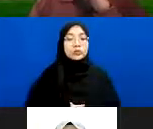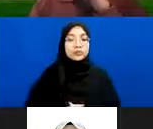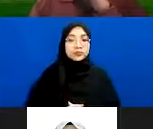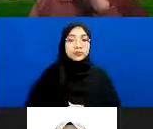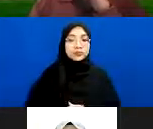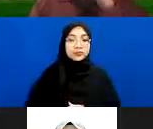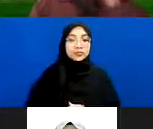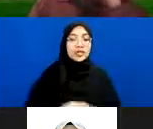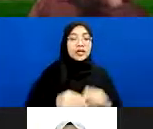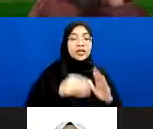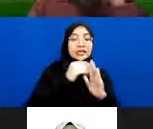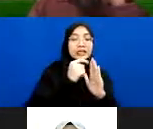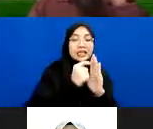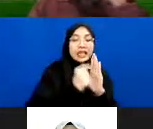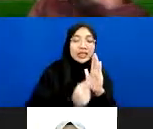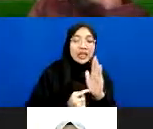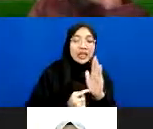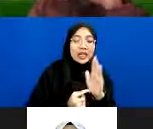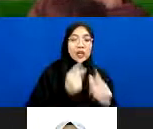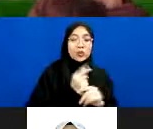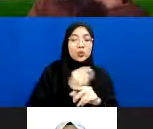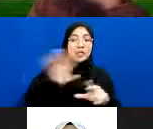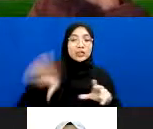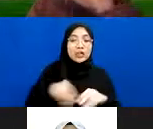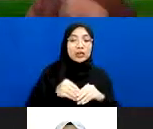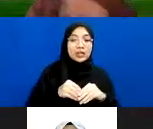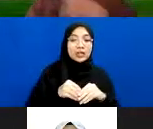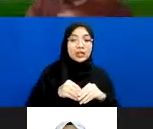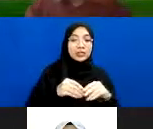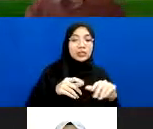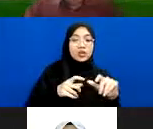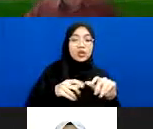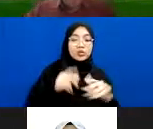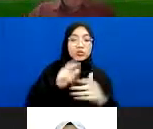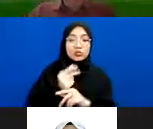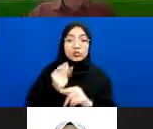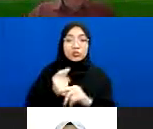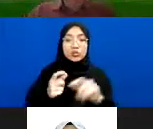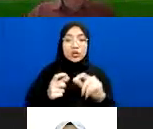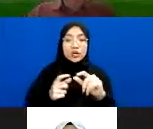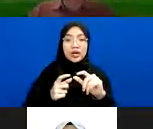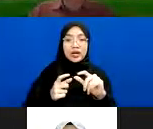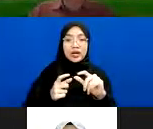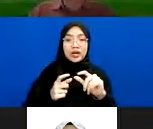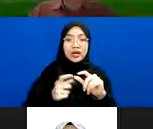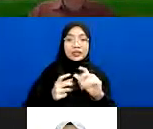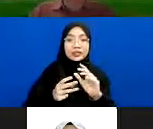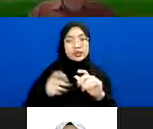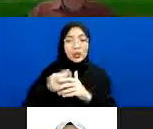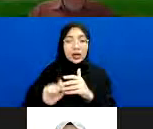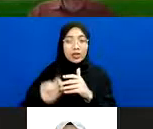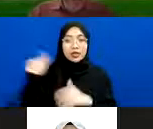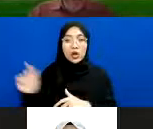The inclusion criteria for the teachers that will be used in this research are high school mainstream teachers of any random